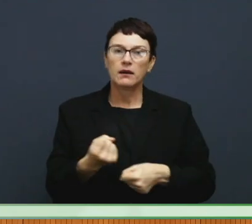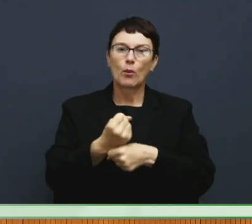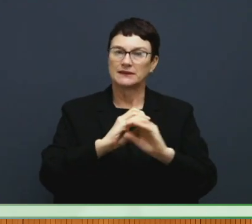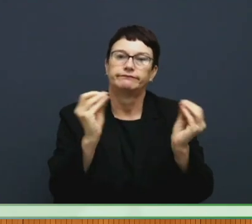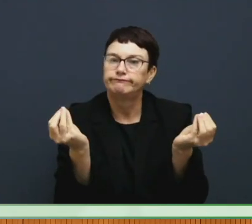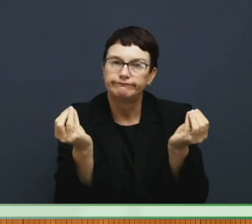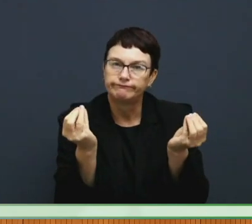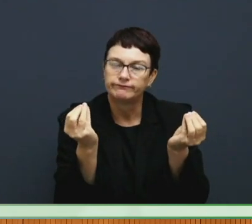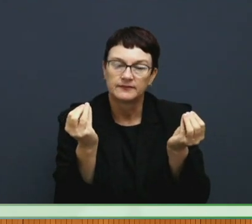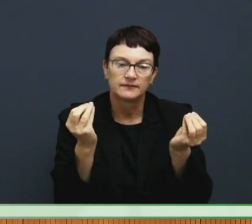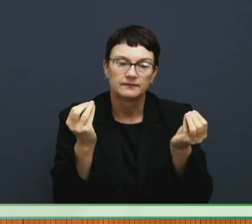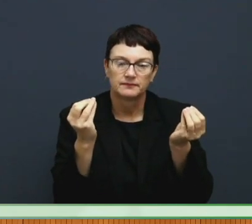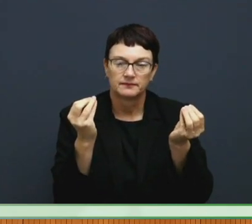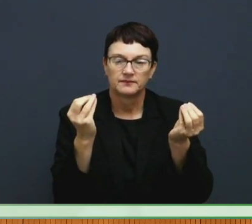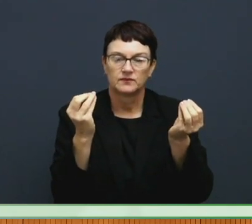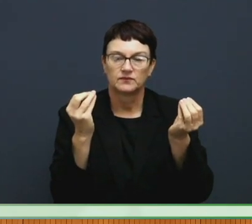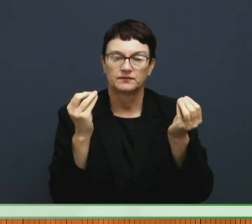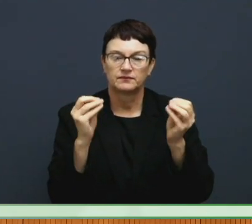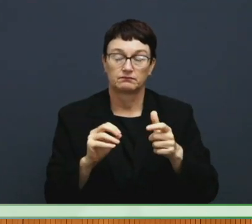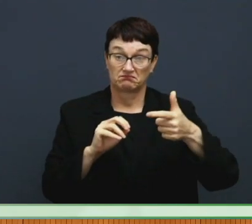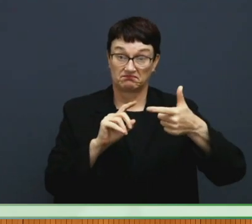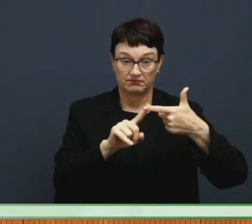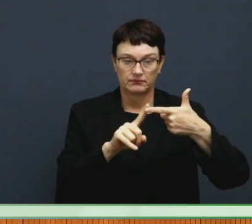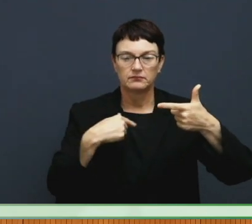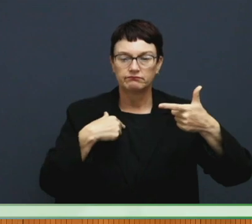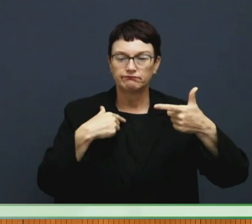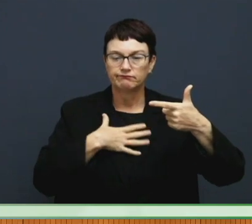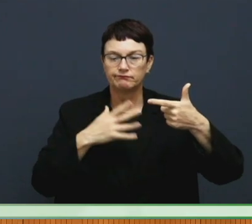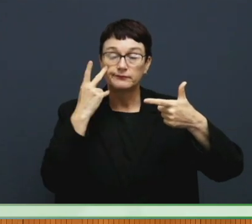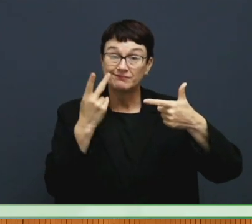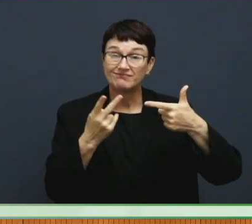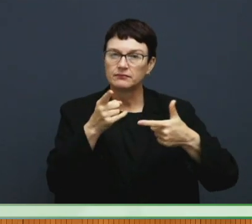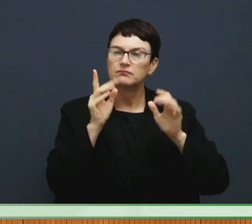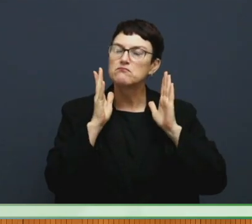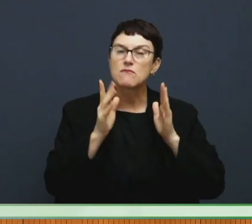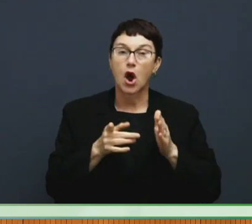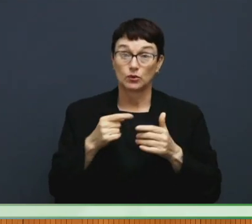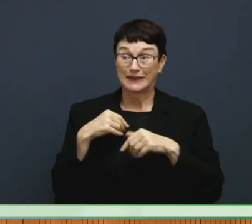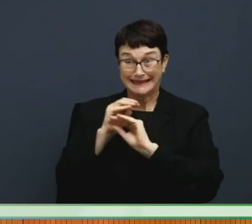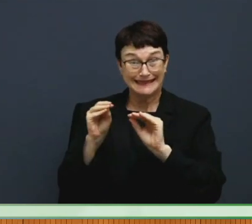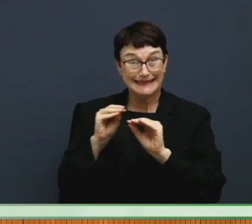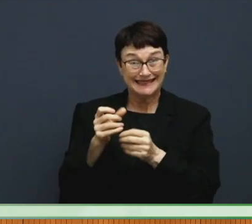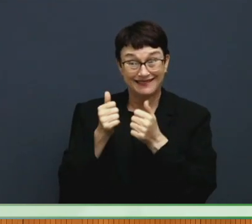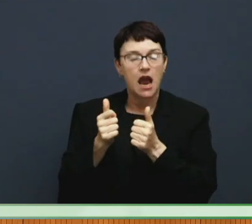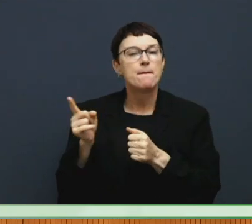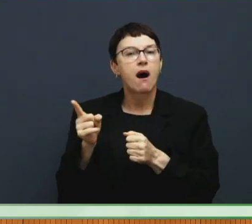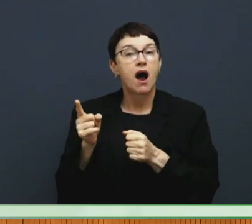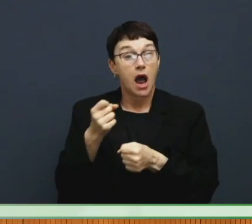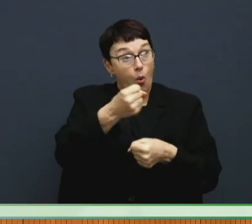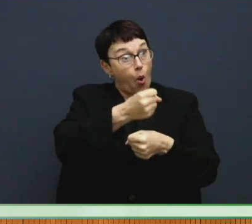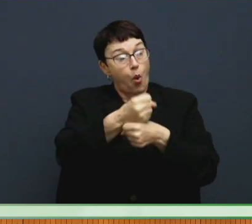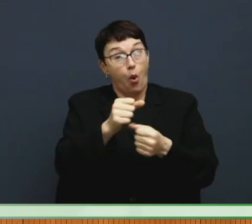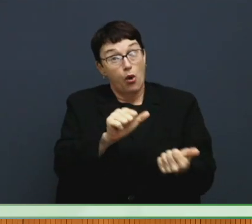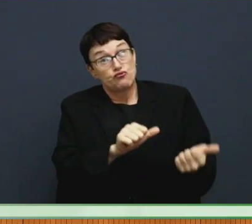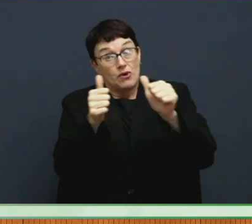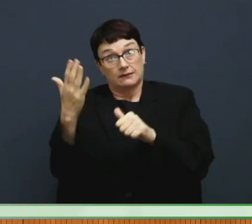make sure it included work readiness. And 3, we wanted to make sure we trained not only the deaf youth,